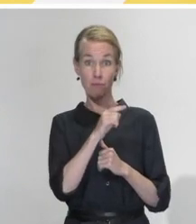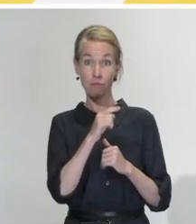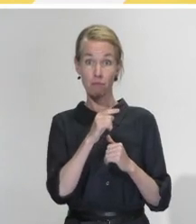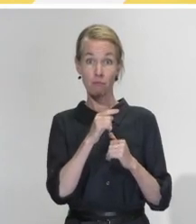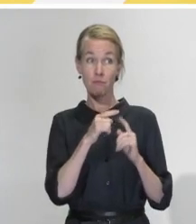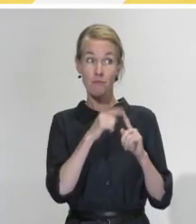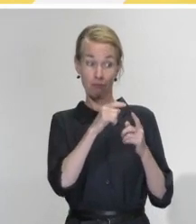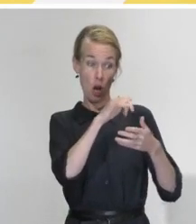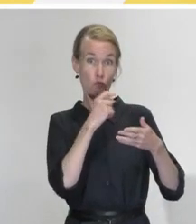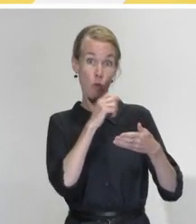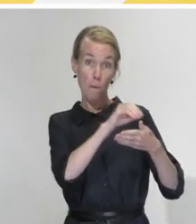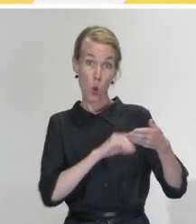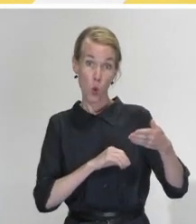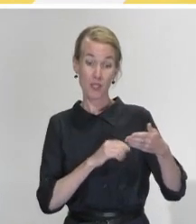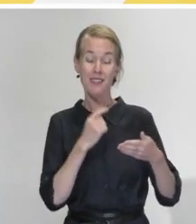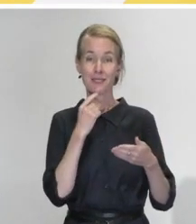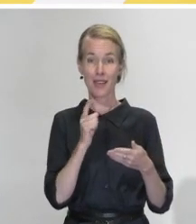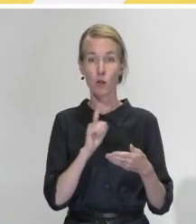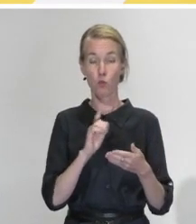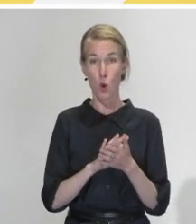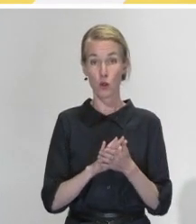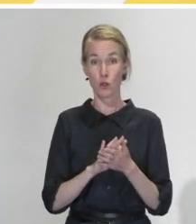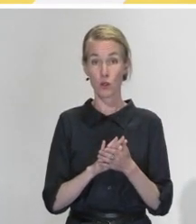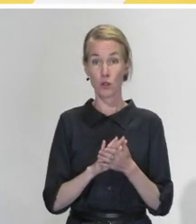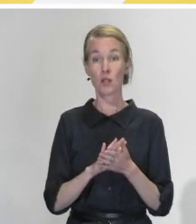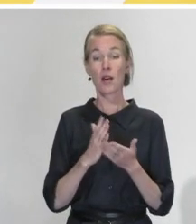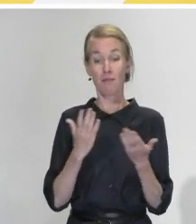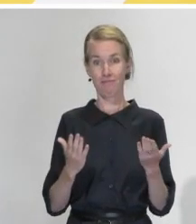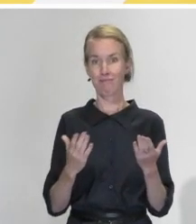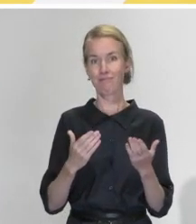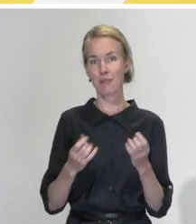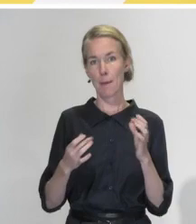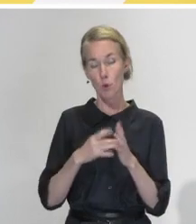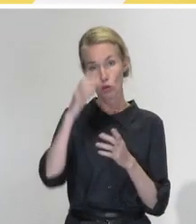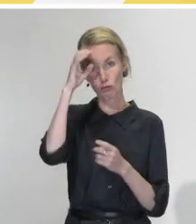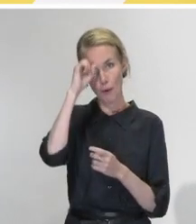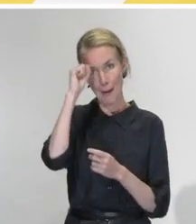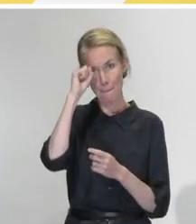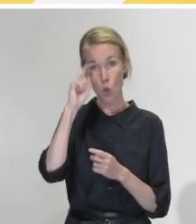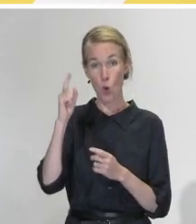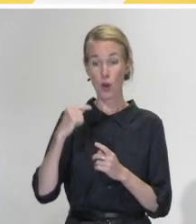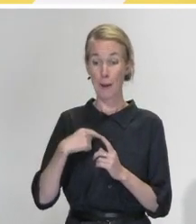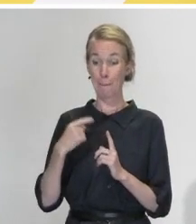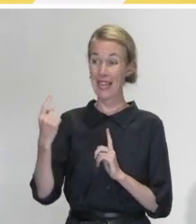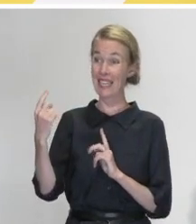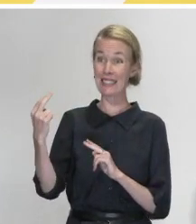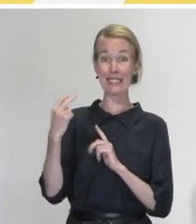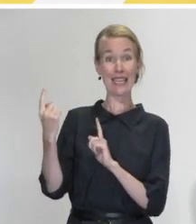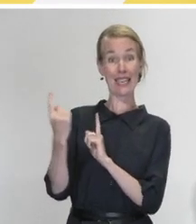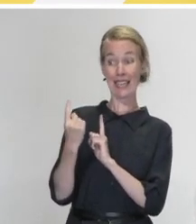pre-symptomatic transmission still requires the virus to be spread via infectious droplets or through touching contaminated